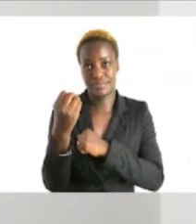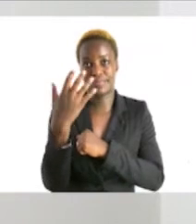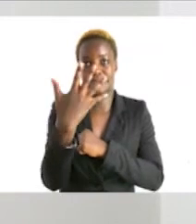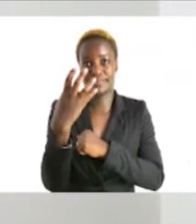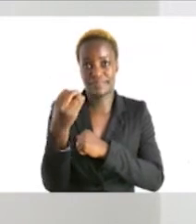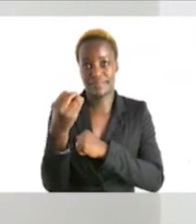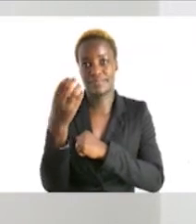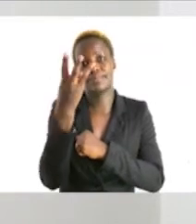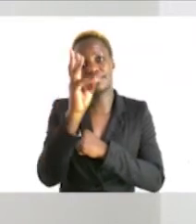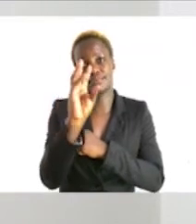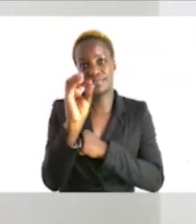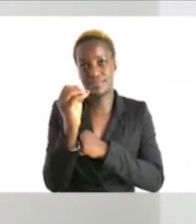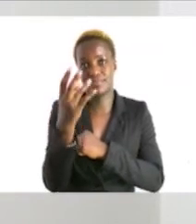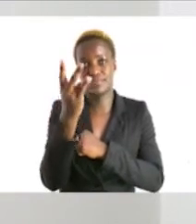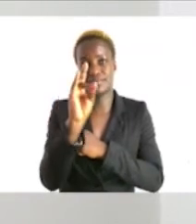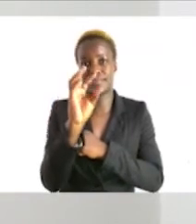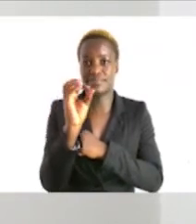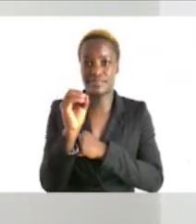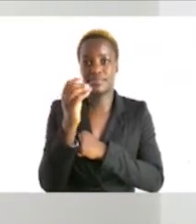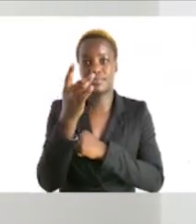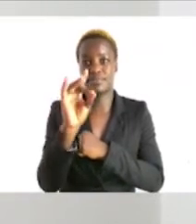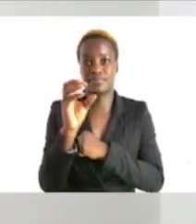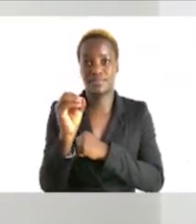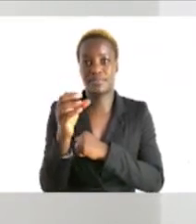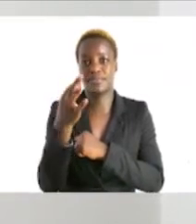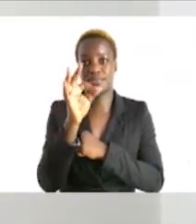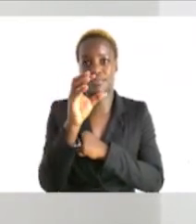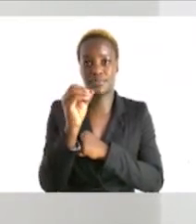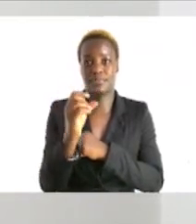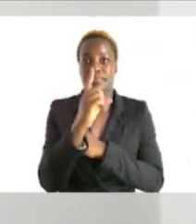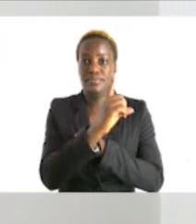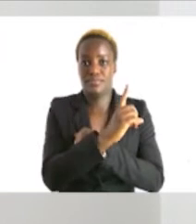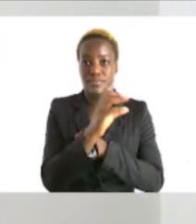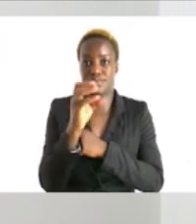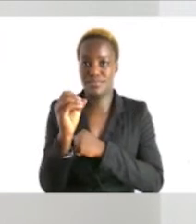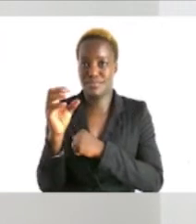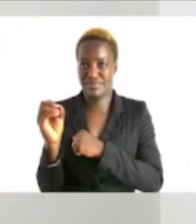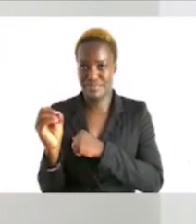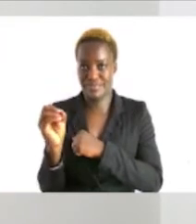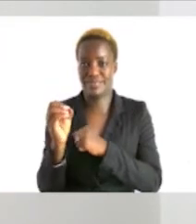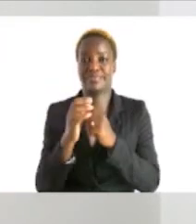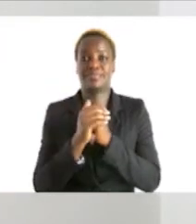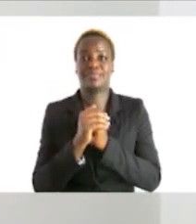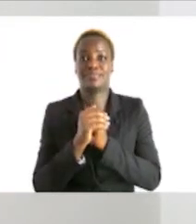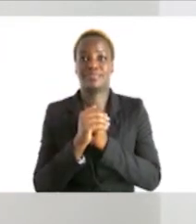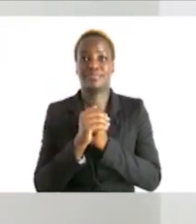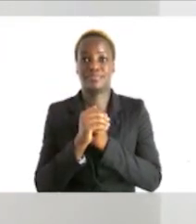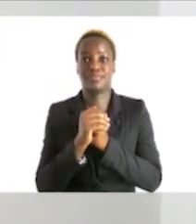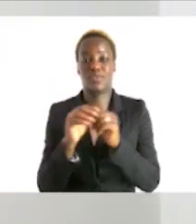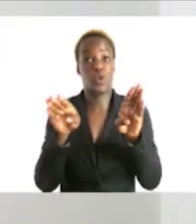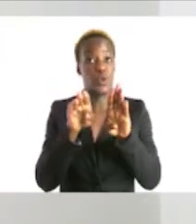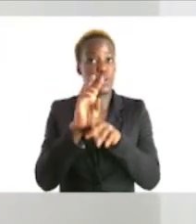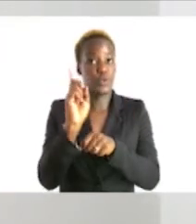40, 50, 60, 70, 80, 90, and 100. So what have you been doing